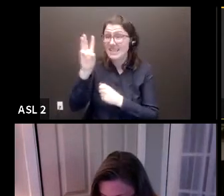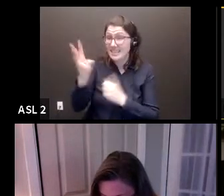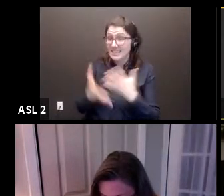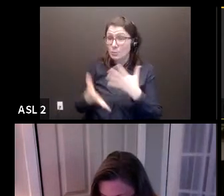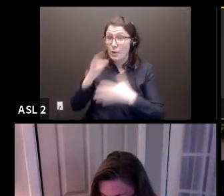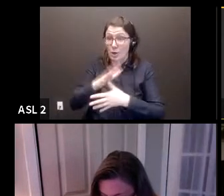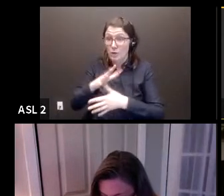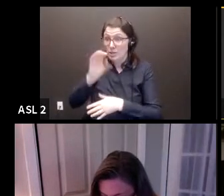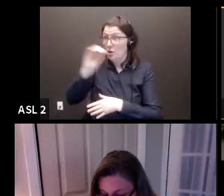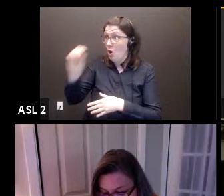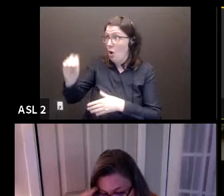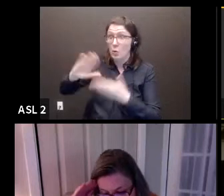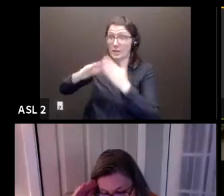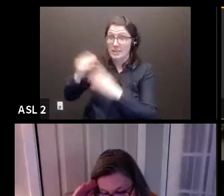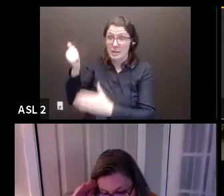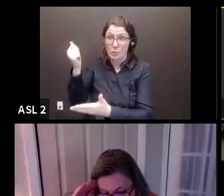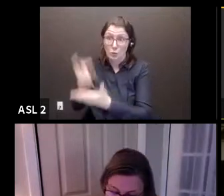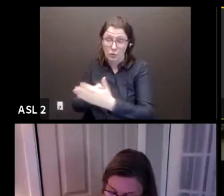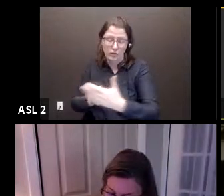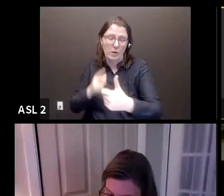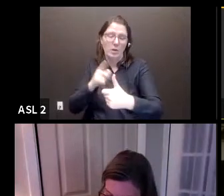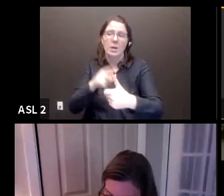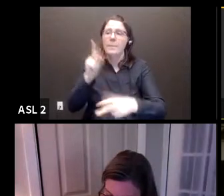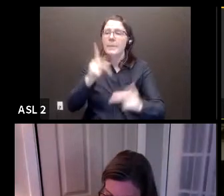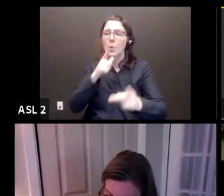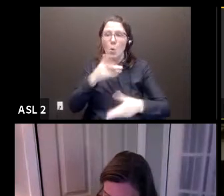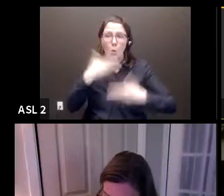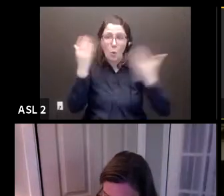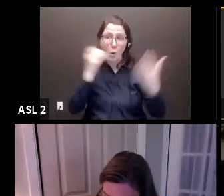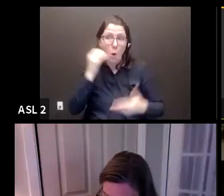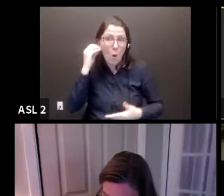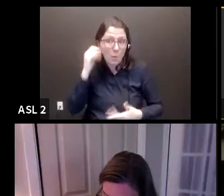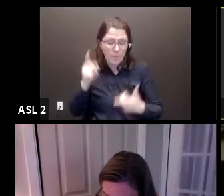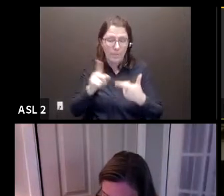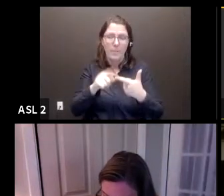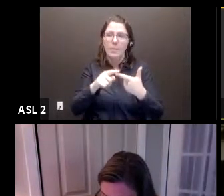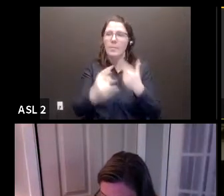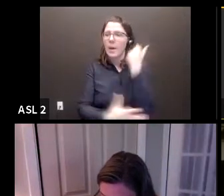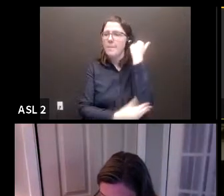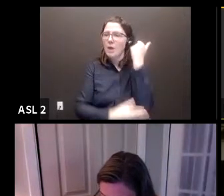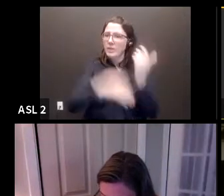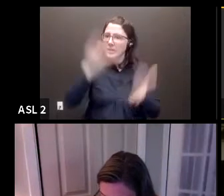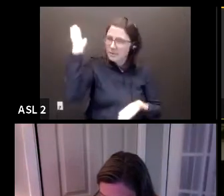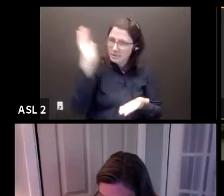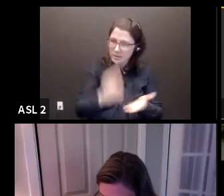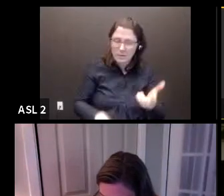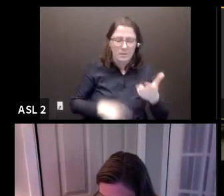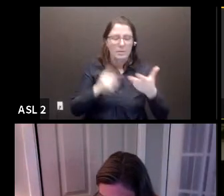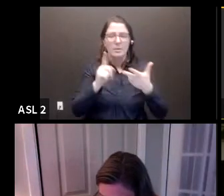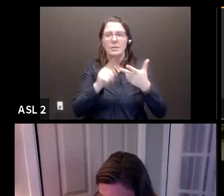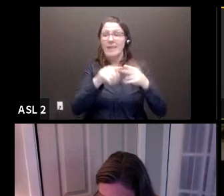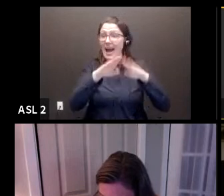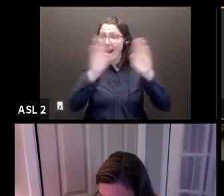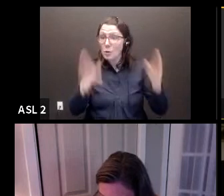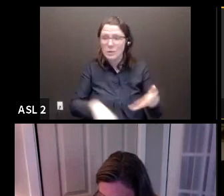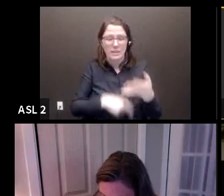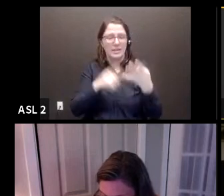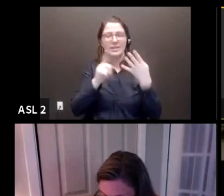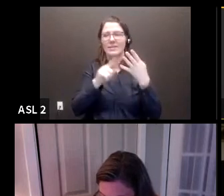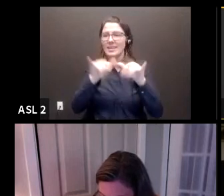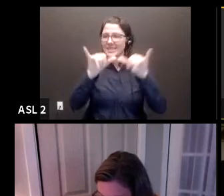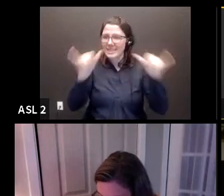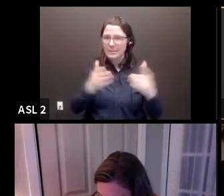ottawa homelessness poverty reduction housing system navigation anti-racism